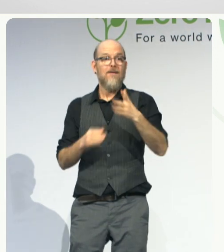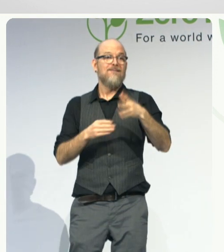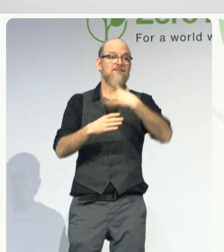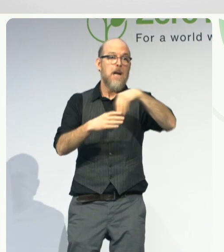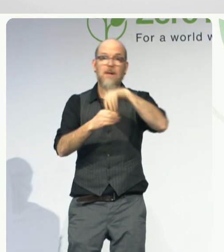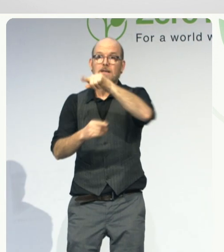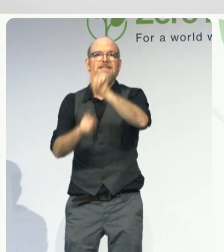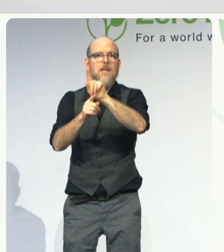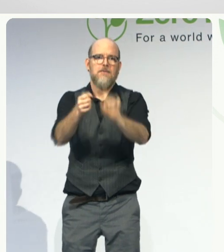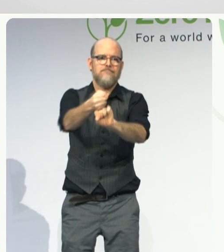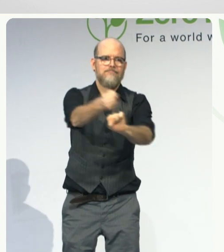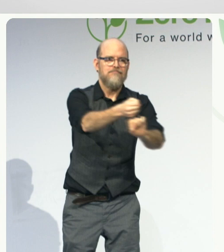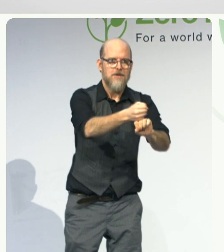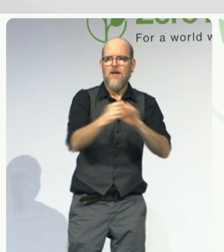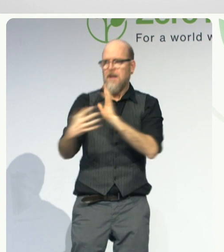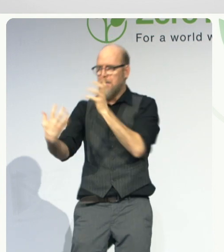transition.